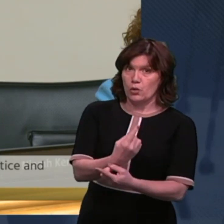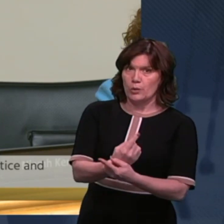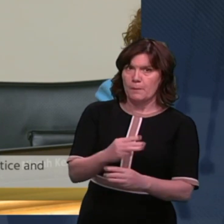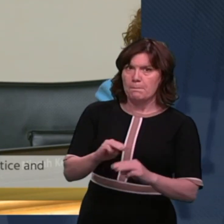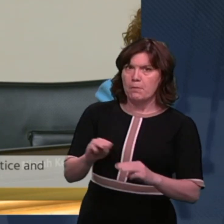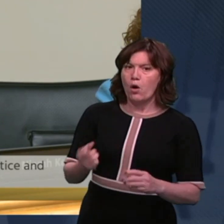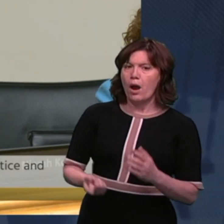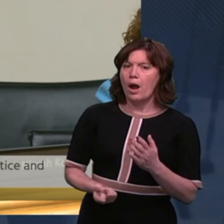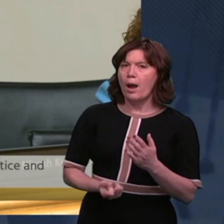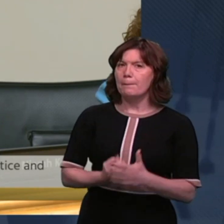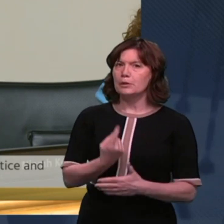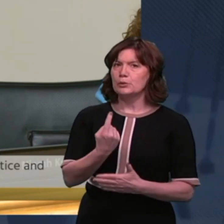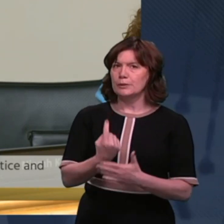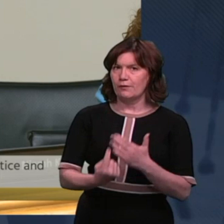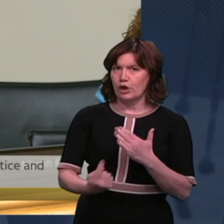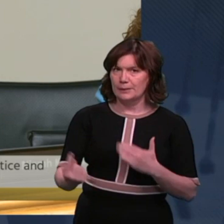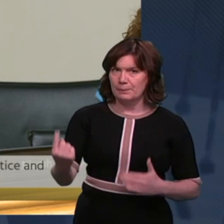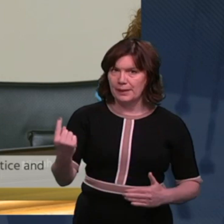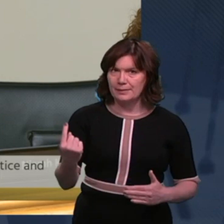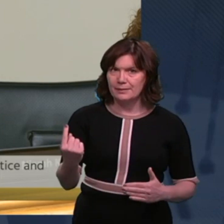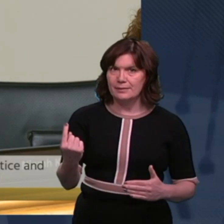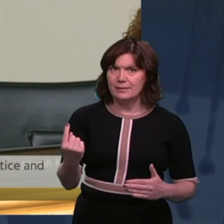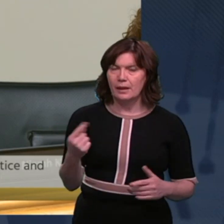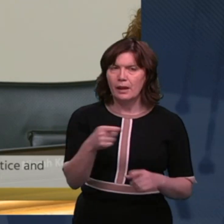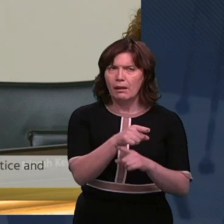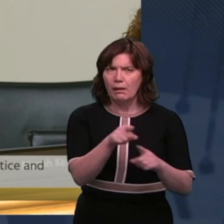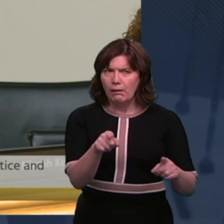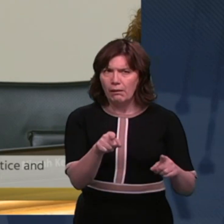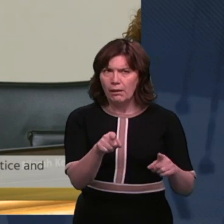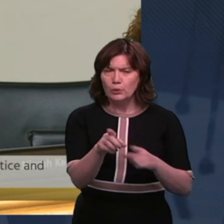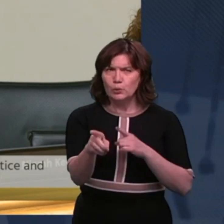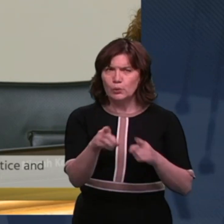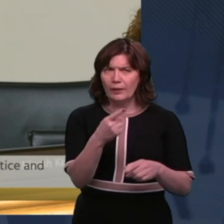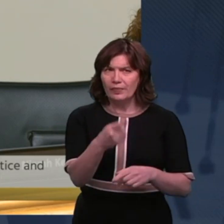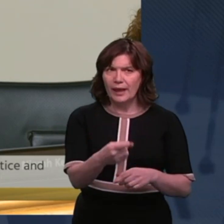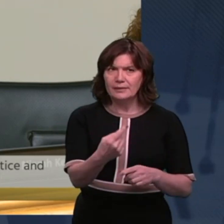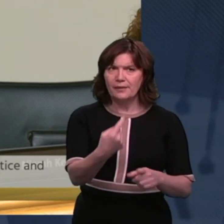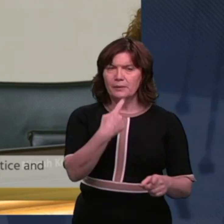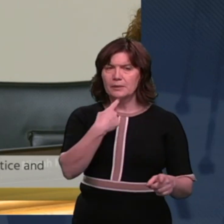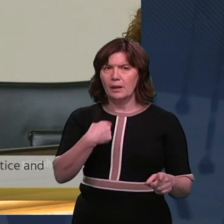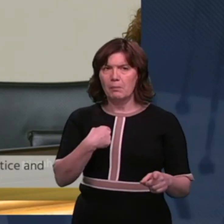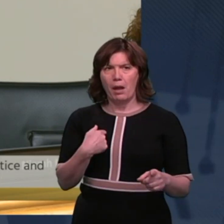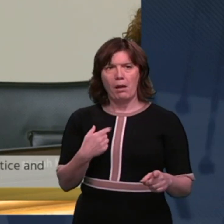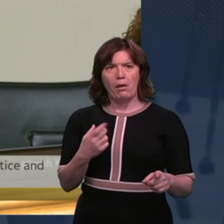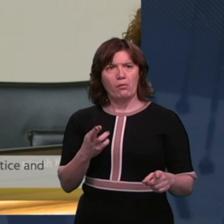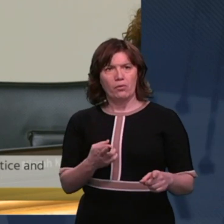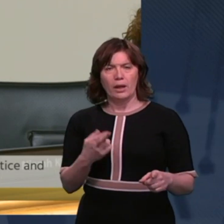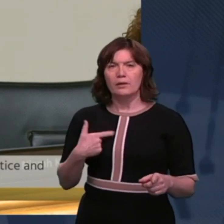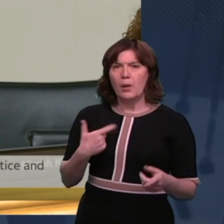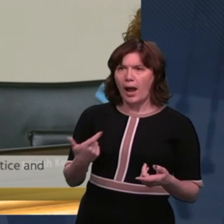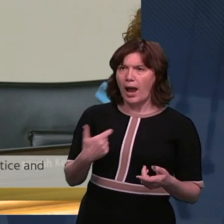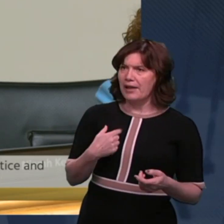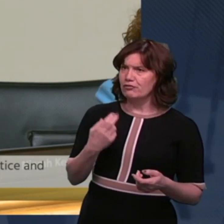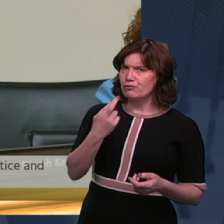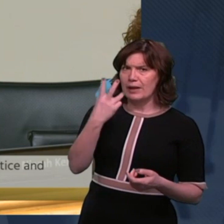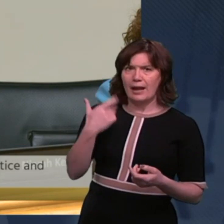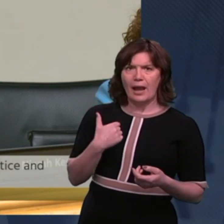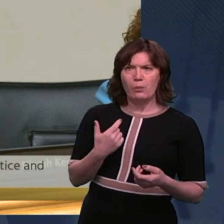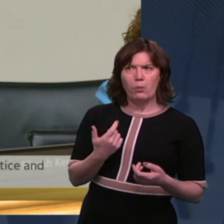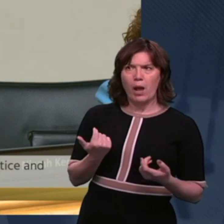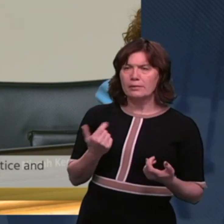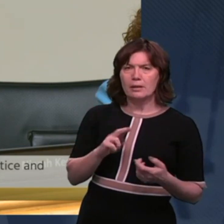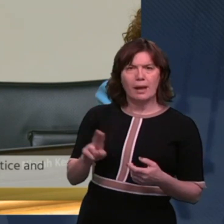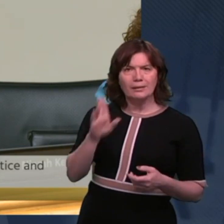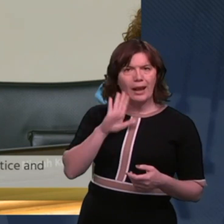independent. I realised that other parents were doing this and that I should be doing it, and I was doing a terrible disservice to my own daughter. So